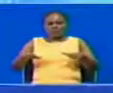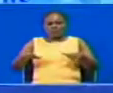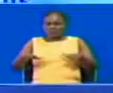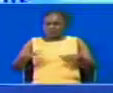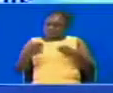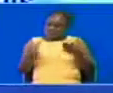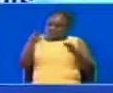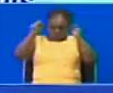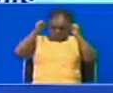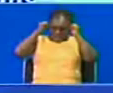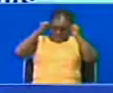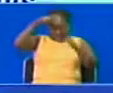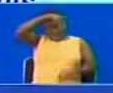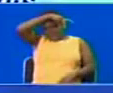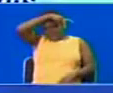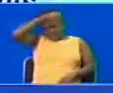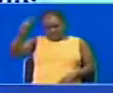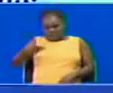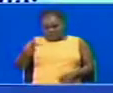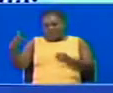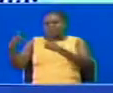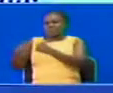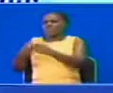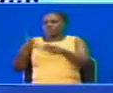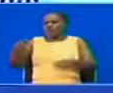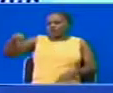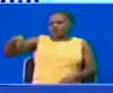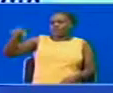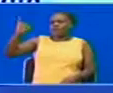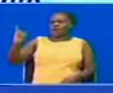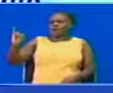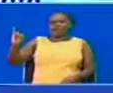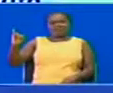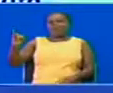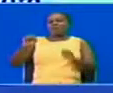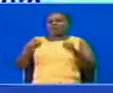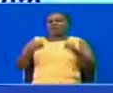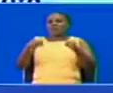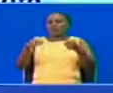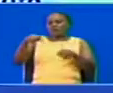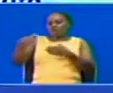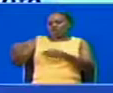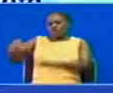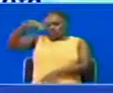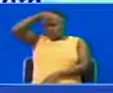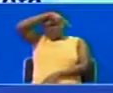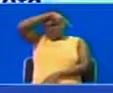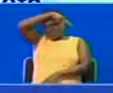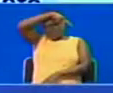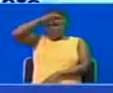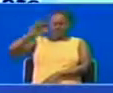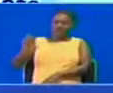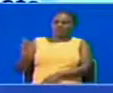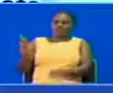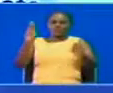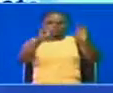9 months or got in with a P1 certificate or bridging courses, you might really lose that degree. And to help us dissect this issue,